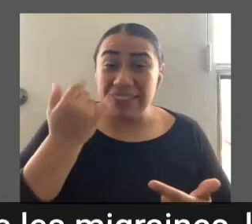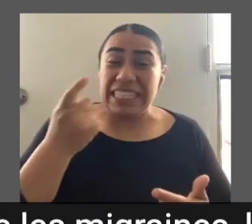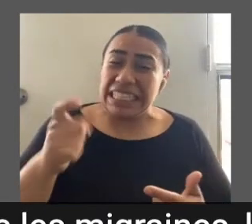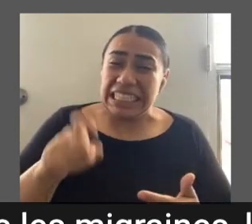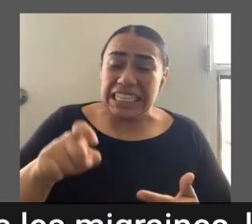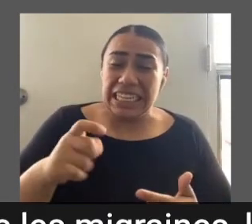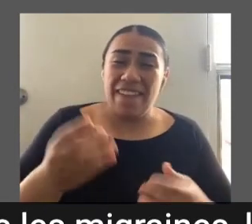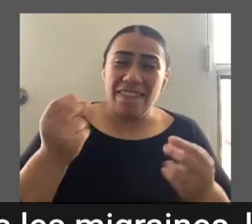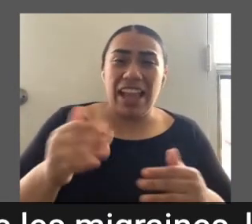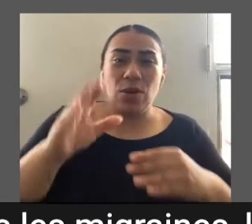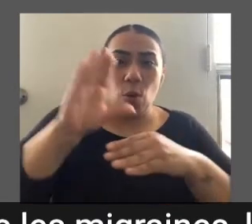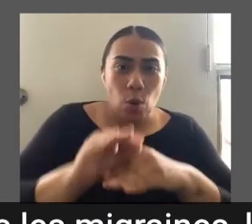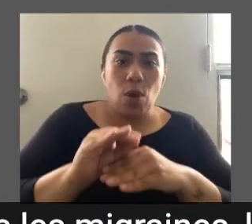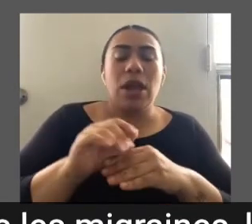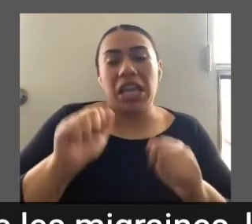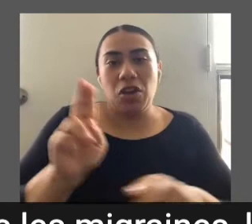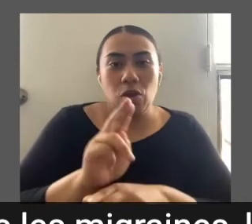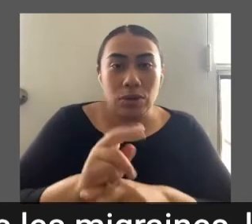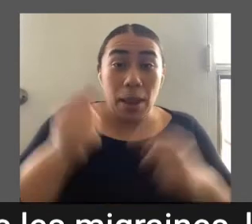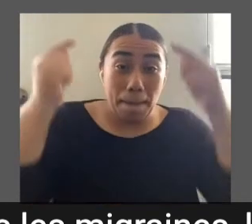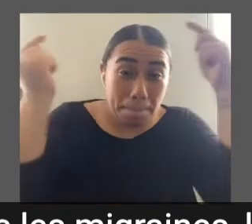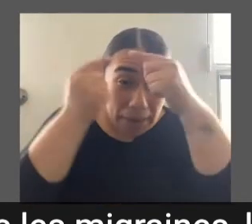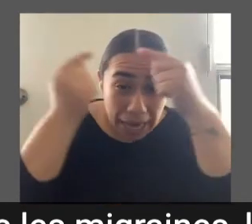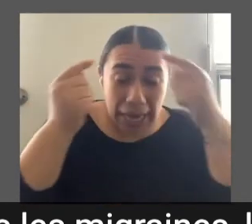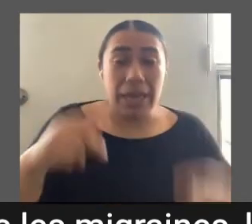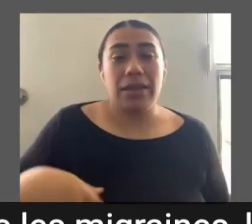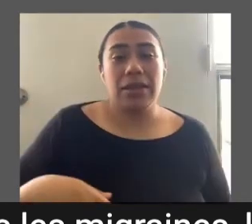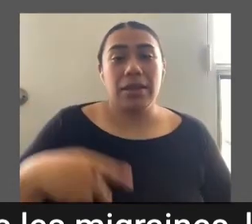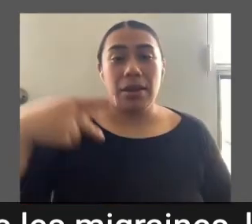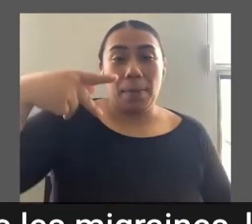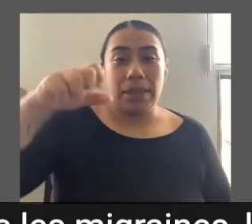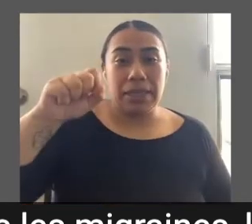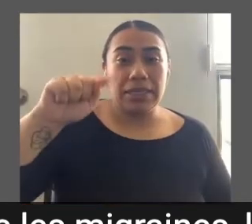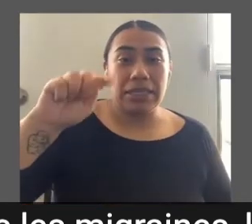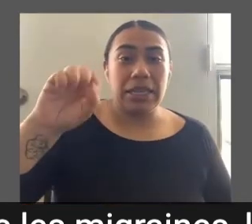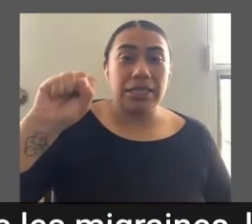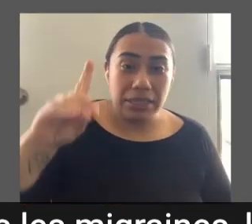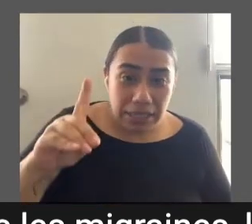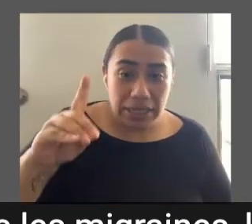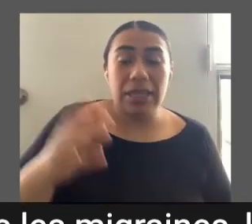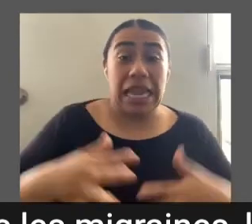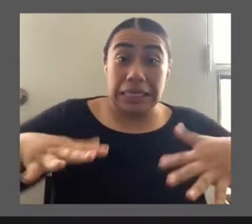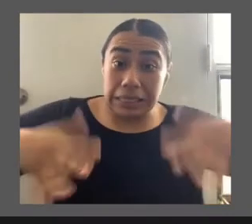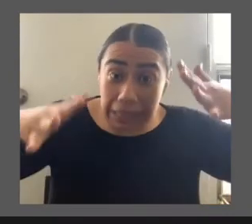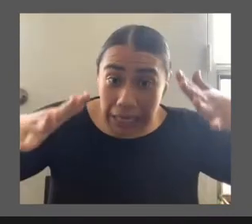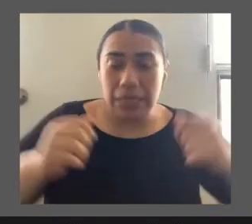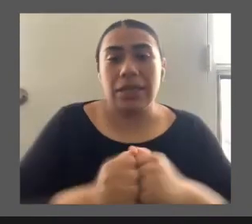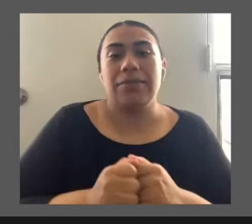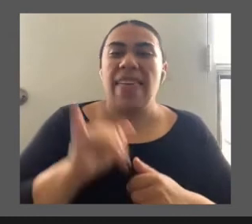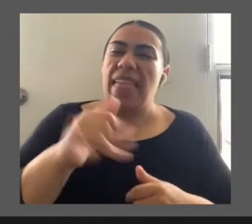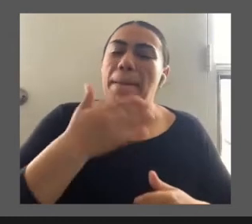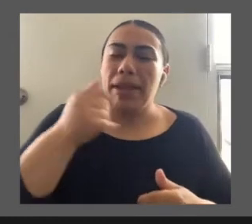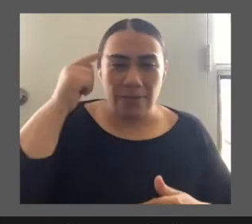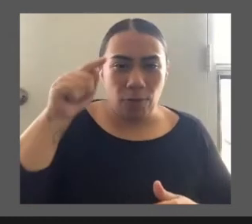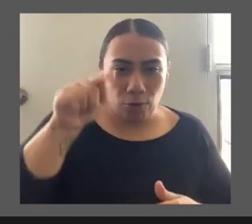conditions and symptoms such as migraines, PTSD, chronic pain, anxiety, and so much more. Apollo carries